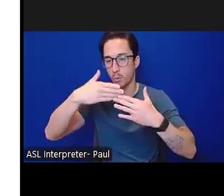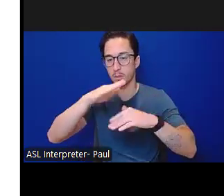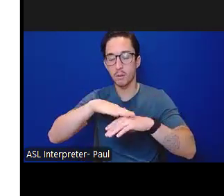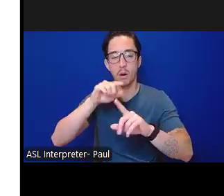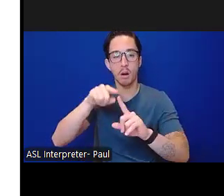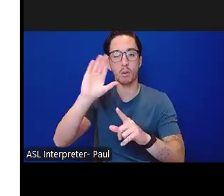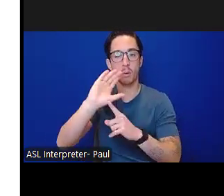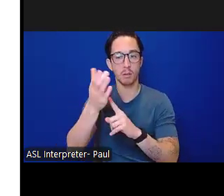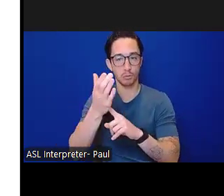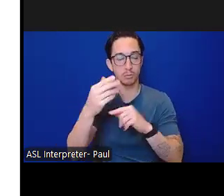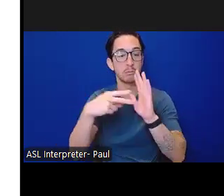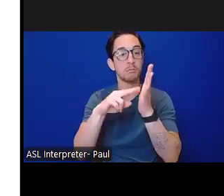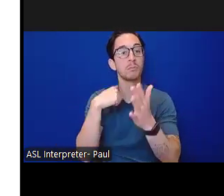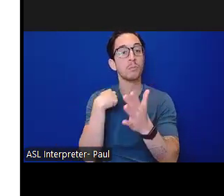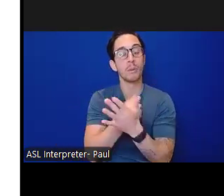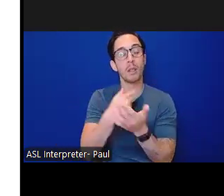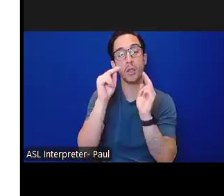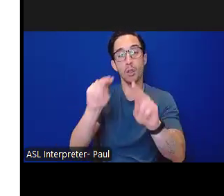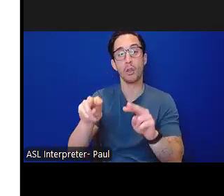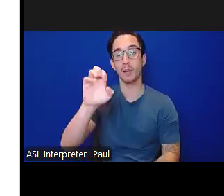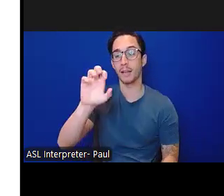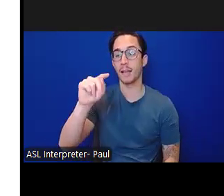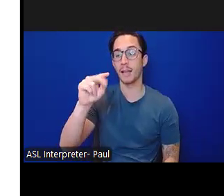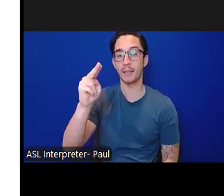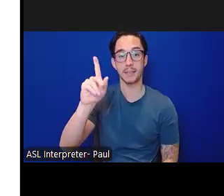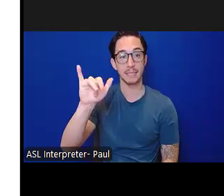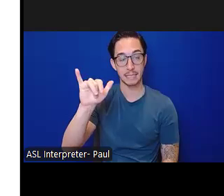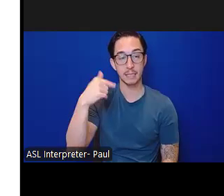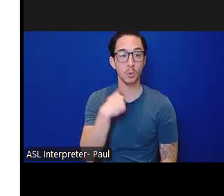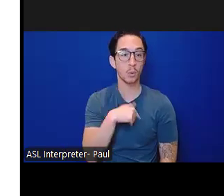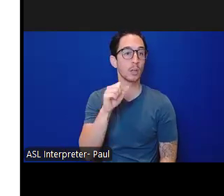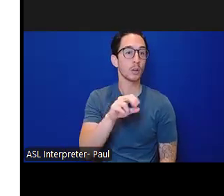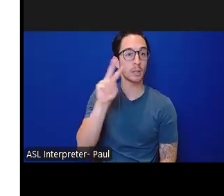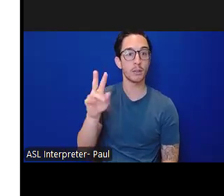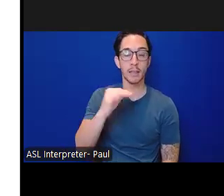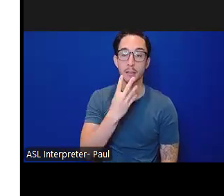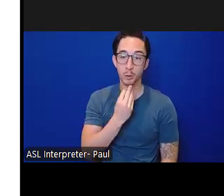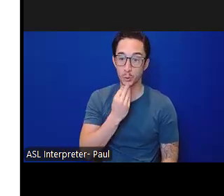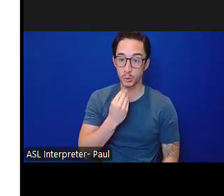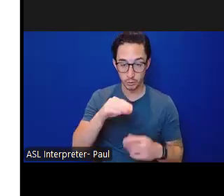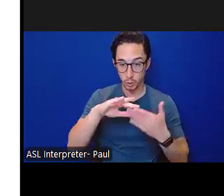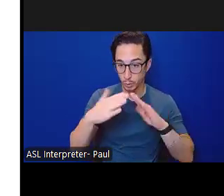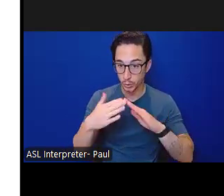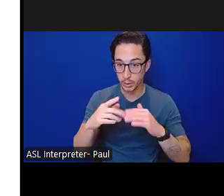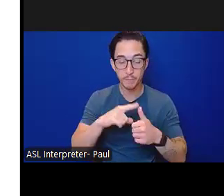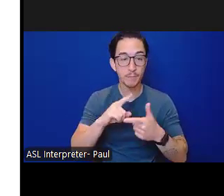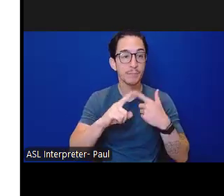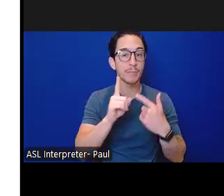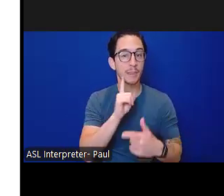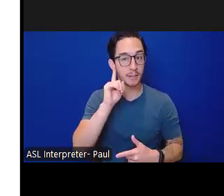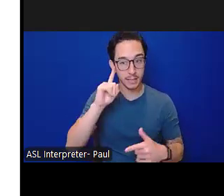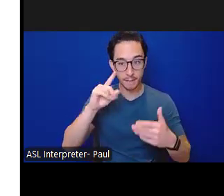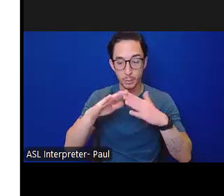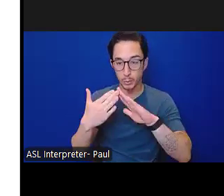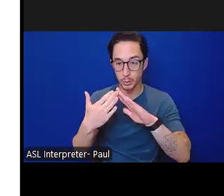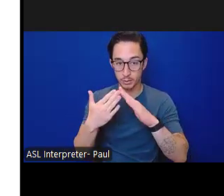we're looking at ethnicity, we can also be looking at things like the Jewish community or the deaf community,